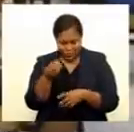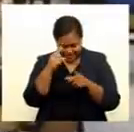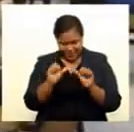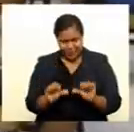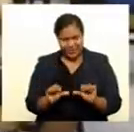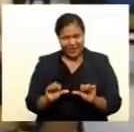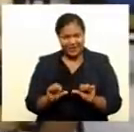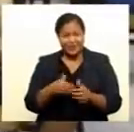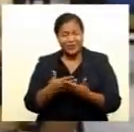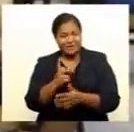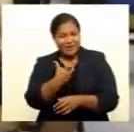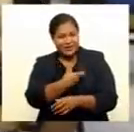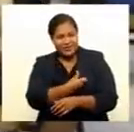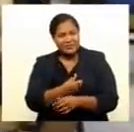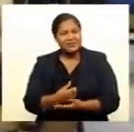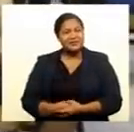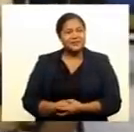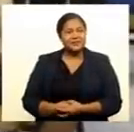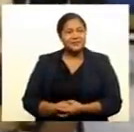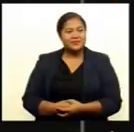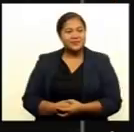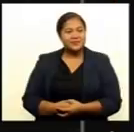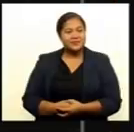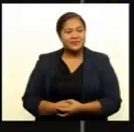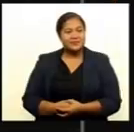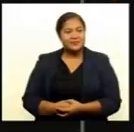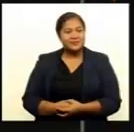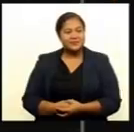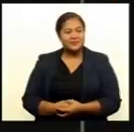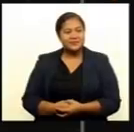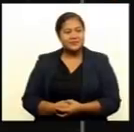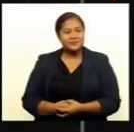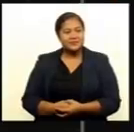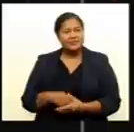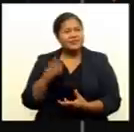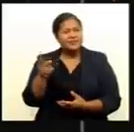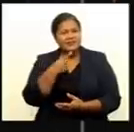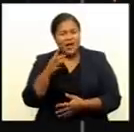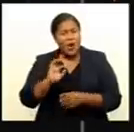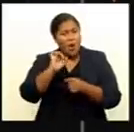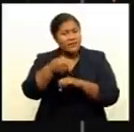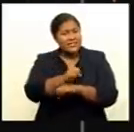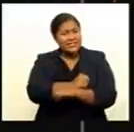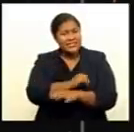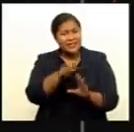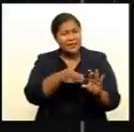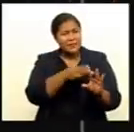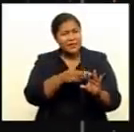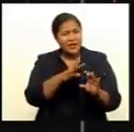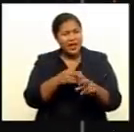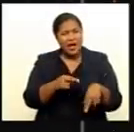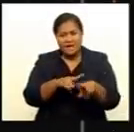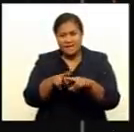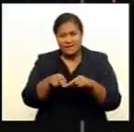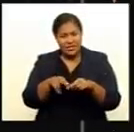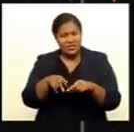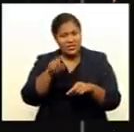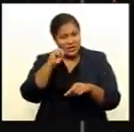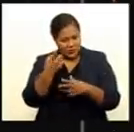the virus. Jeshulal, FBC News. Claims by overseas media that Fiji is on the brink of